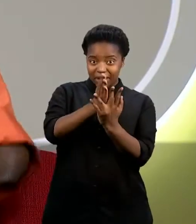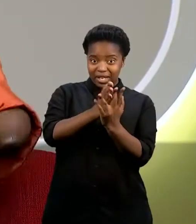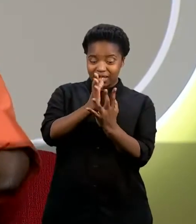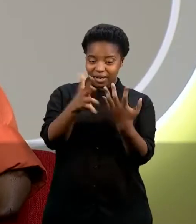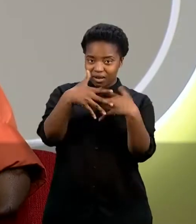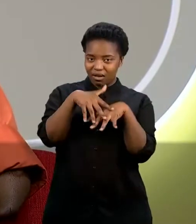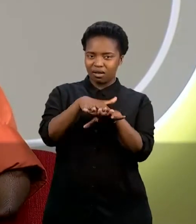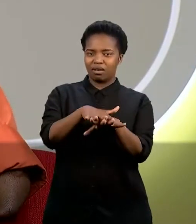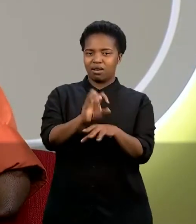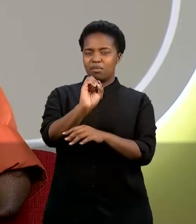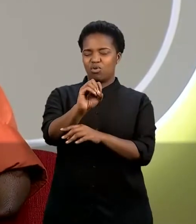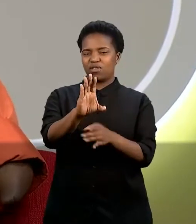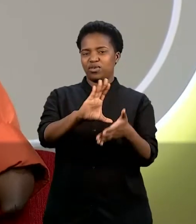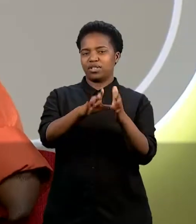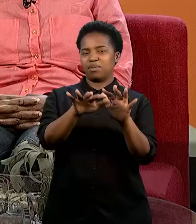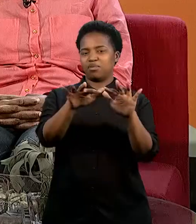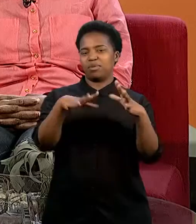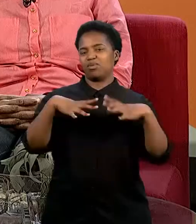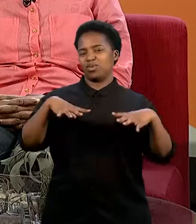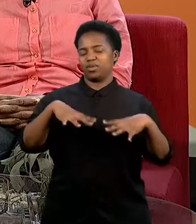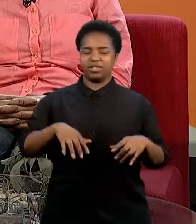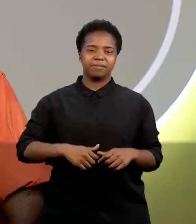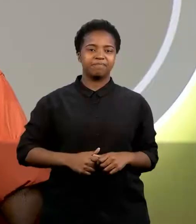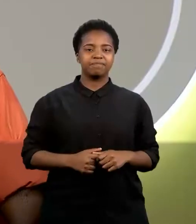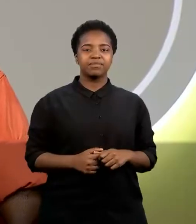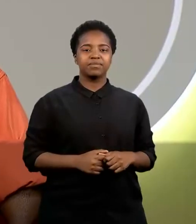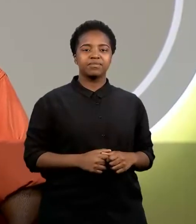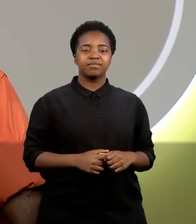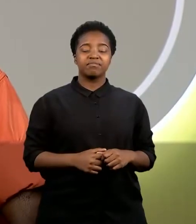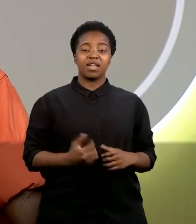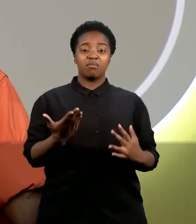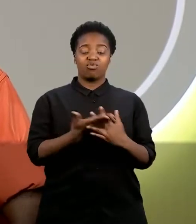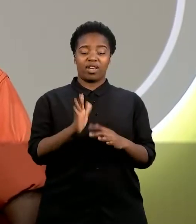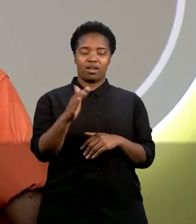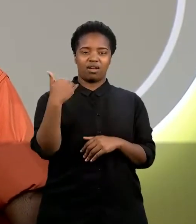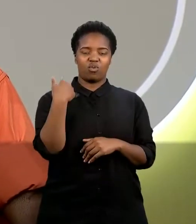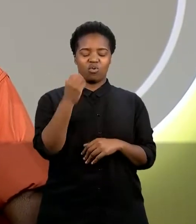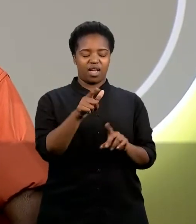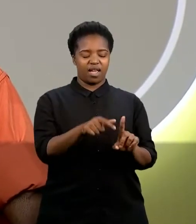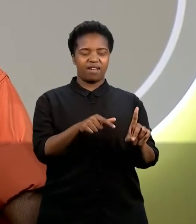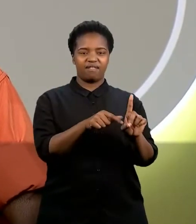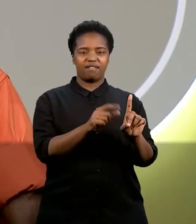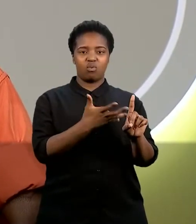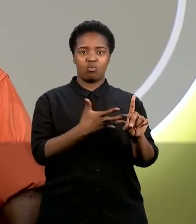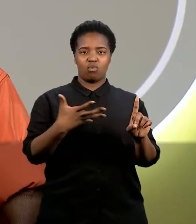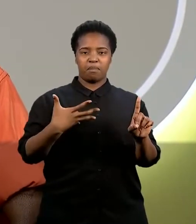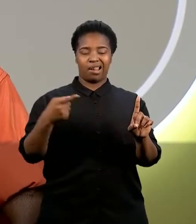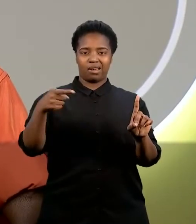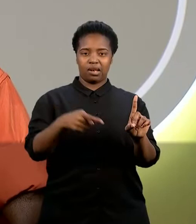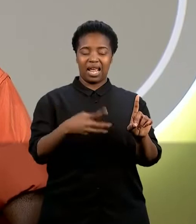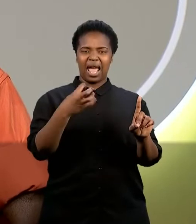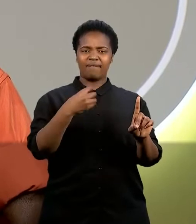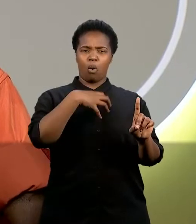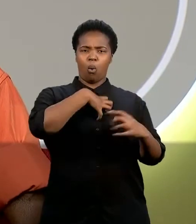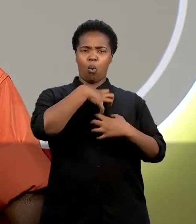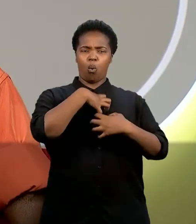inclusivity e ba teng ha o tla ditabeng tsena tsa di fashion. Ka moragefo re tla ba le Isabel Lotta mona studiong. Ke